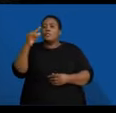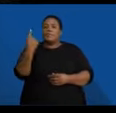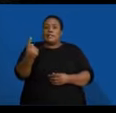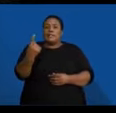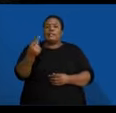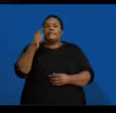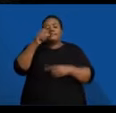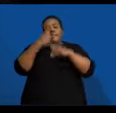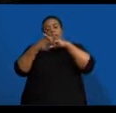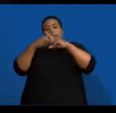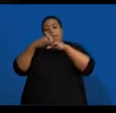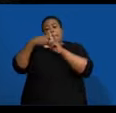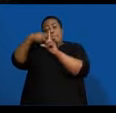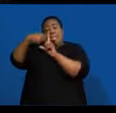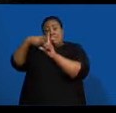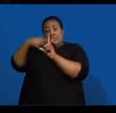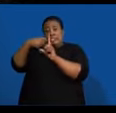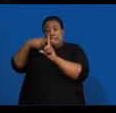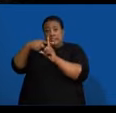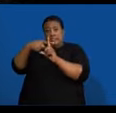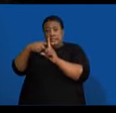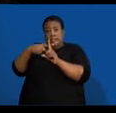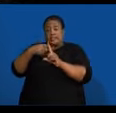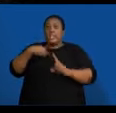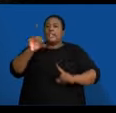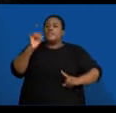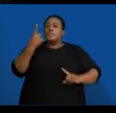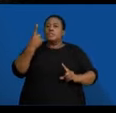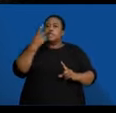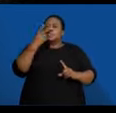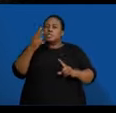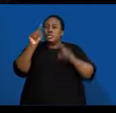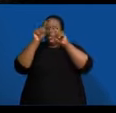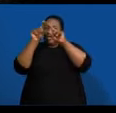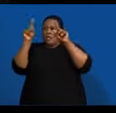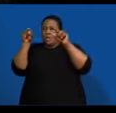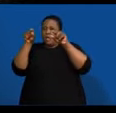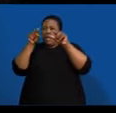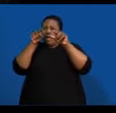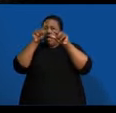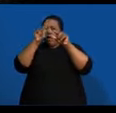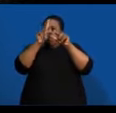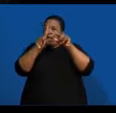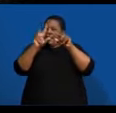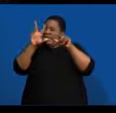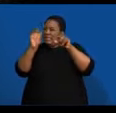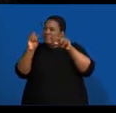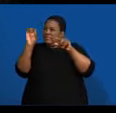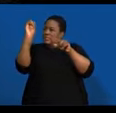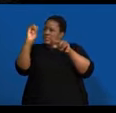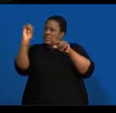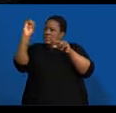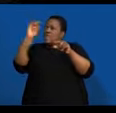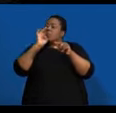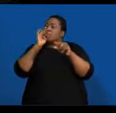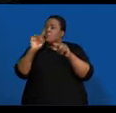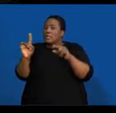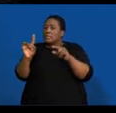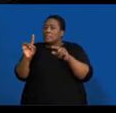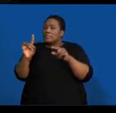be plus. Now, firstly, I look at what 180 degrees plus means. It means that we are dealing